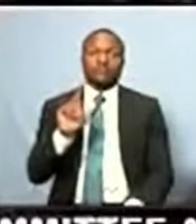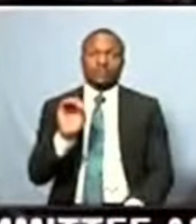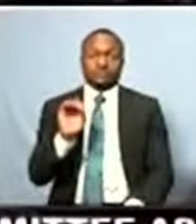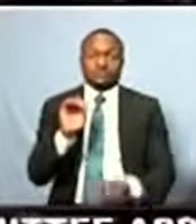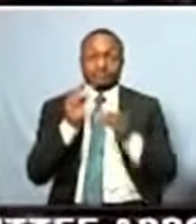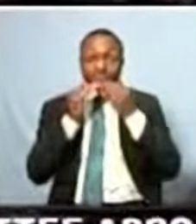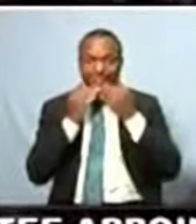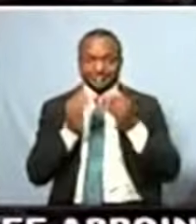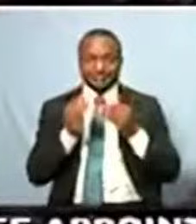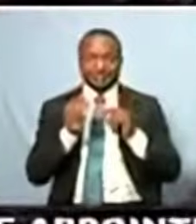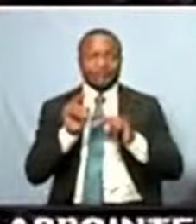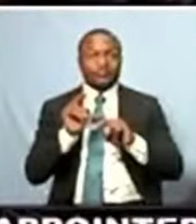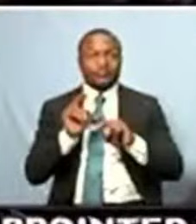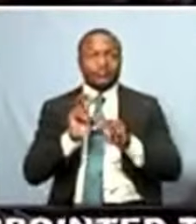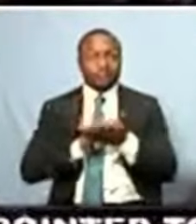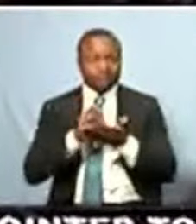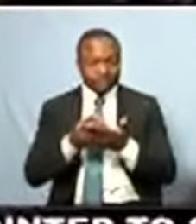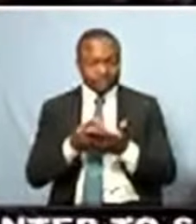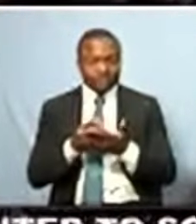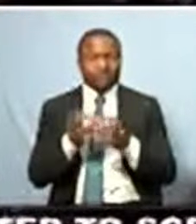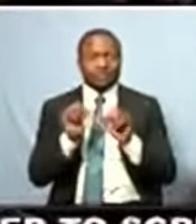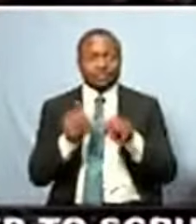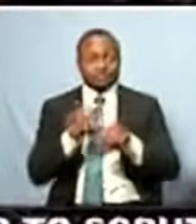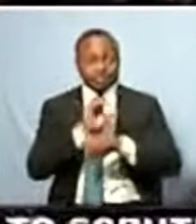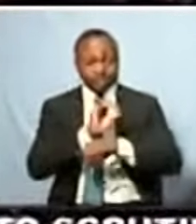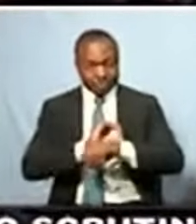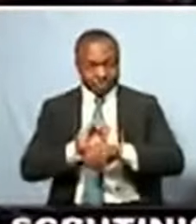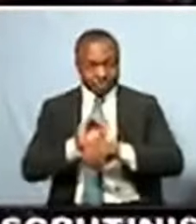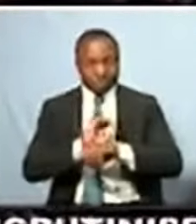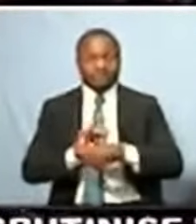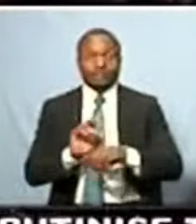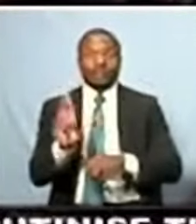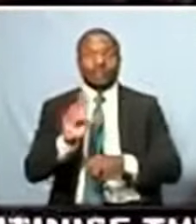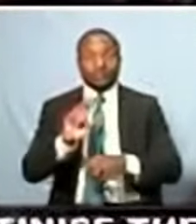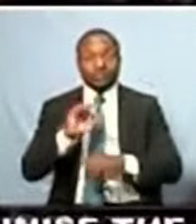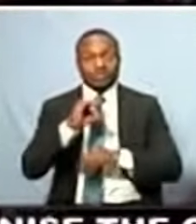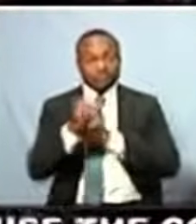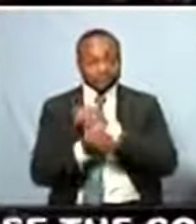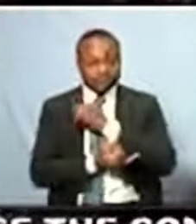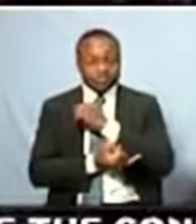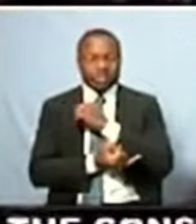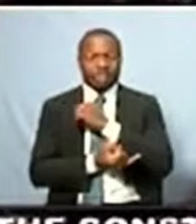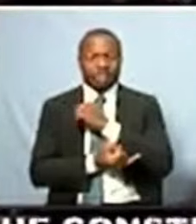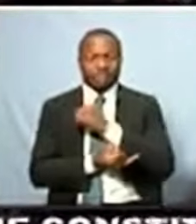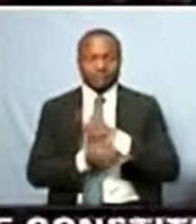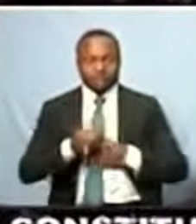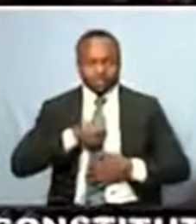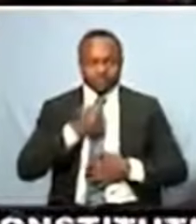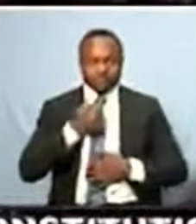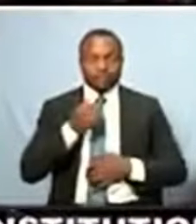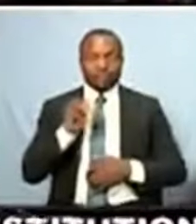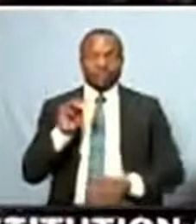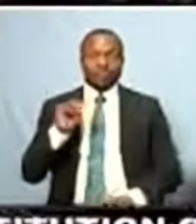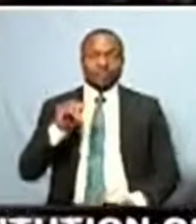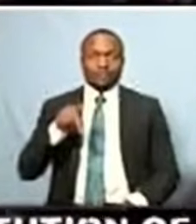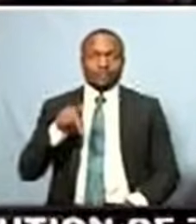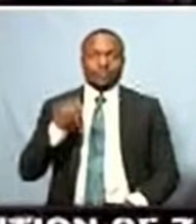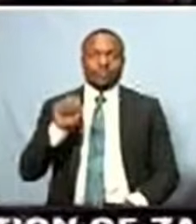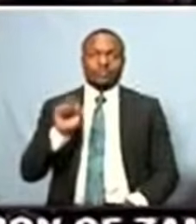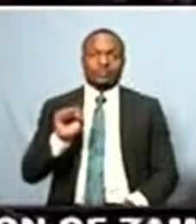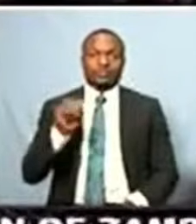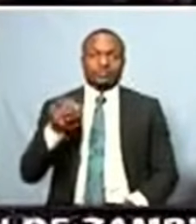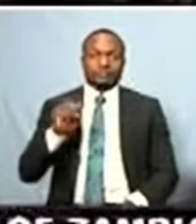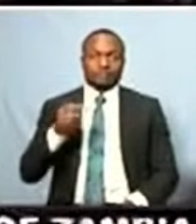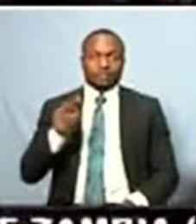Thank you so very much, witness. Let me also take the opportunity to introduce myself. My name is Wesoka Sefulo, a member of parliament for Mondi constituency